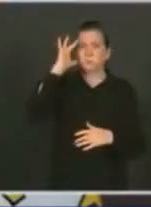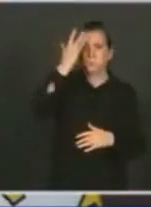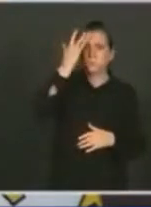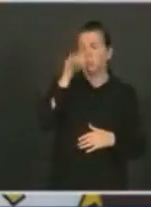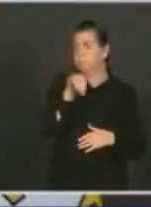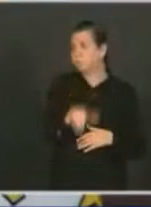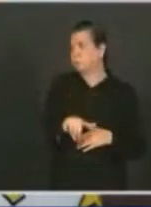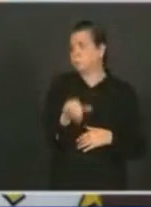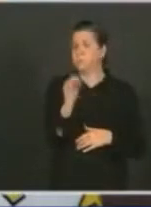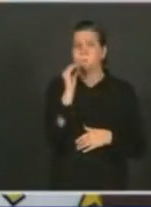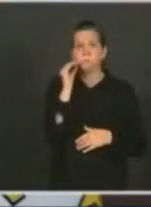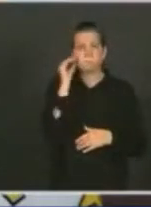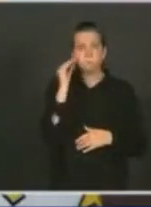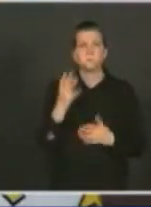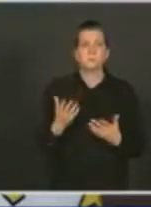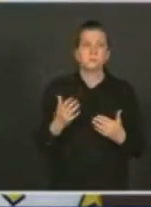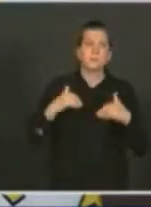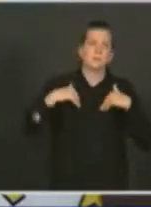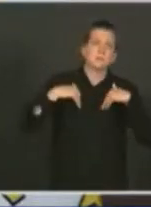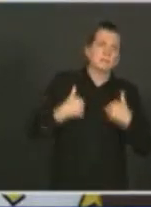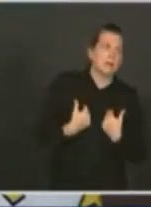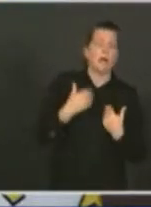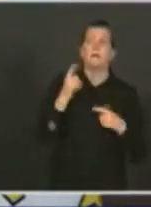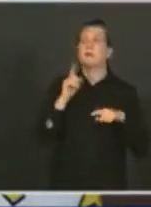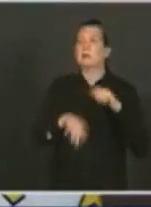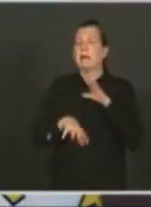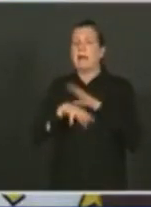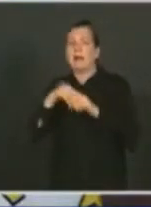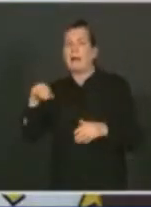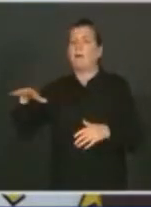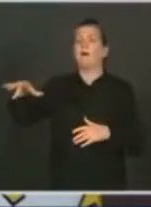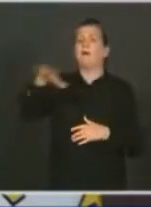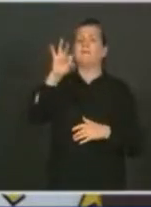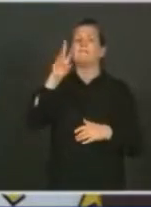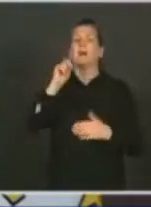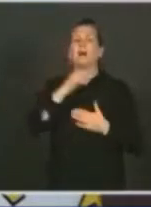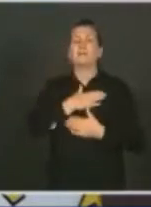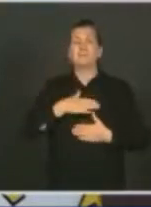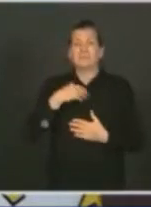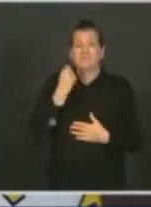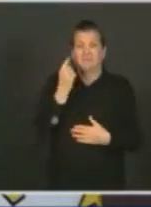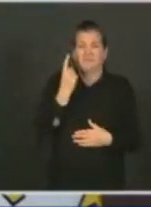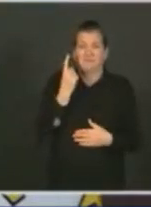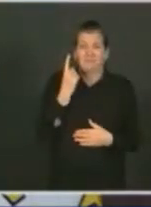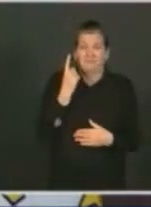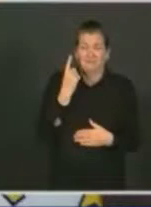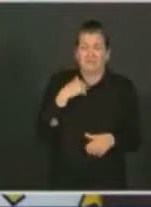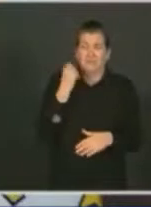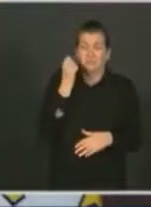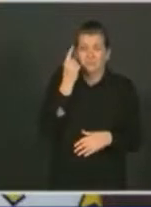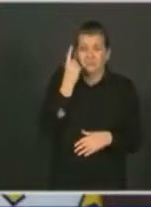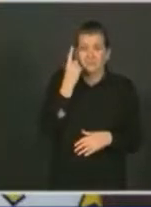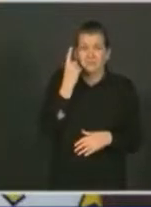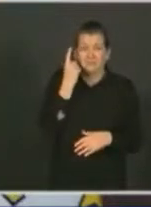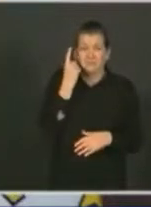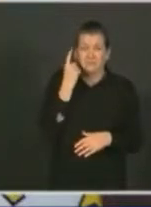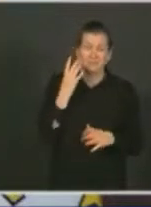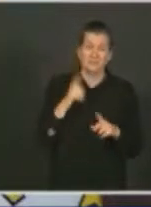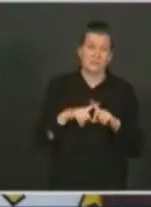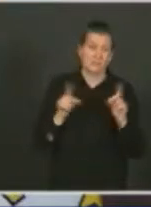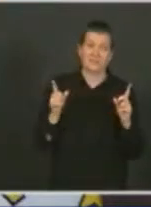eat together. We're tired of wearing masks. Pandemic fatigue is real, but so is everything else that I've shared with you